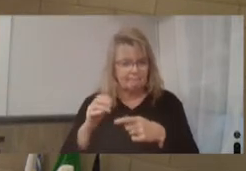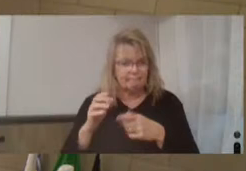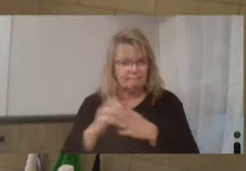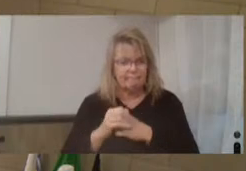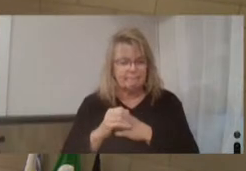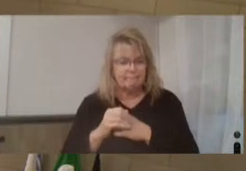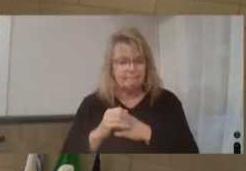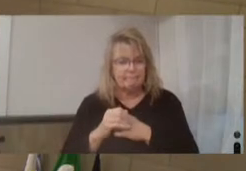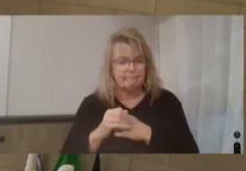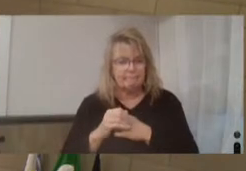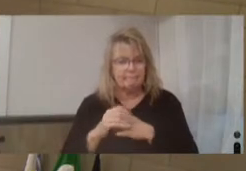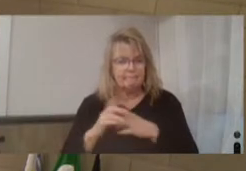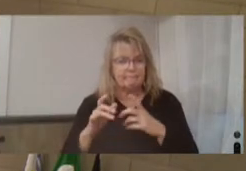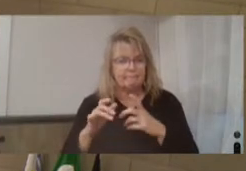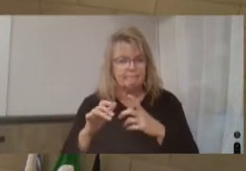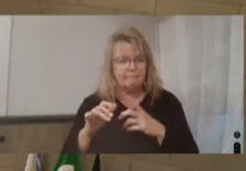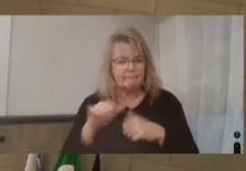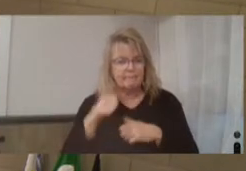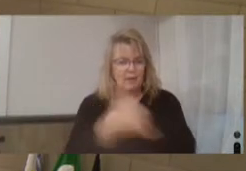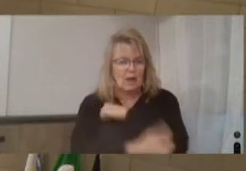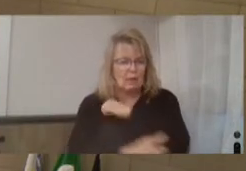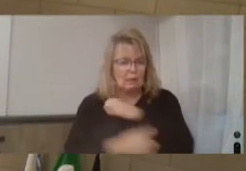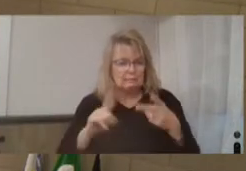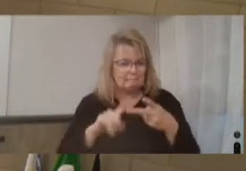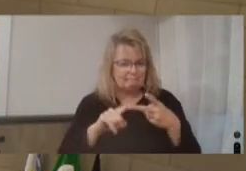Ms. Coleman, please.